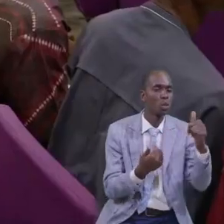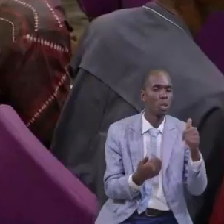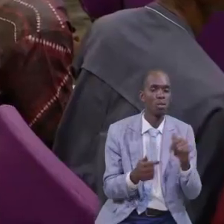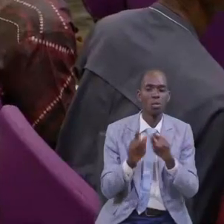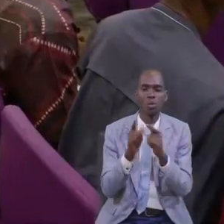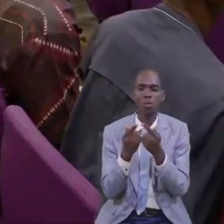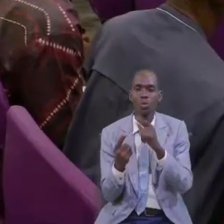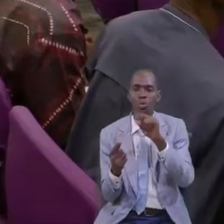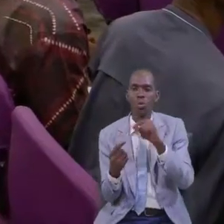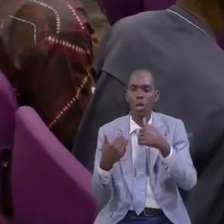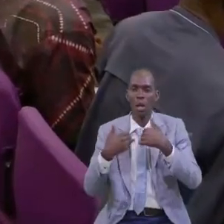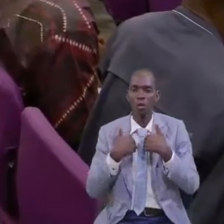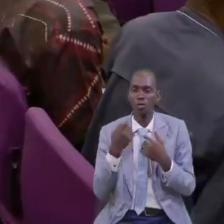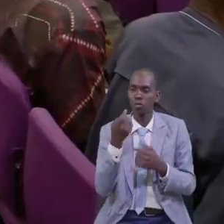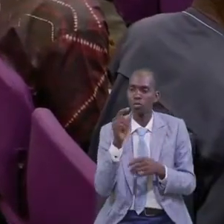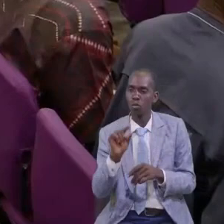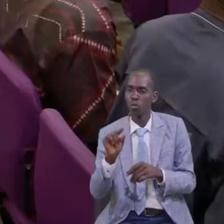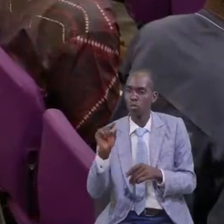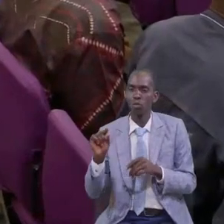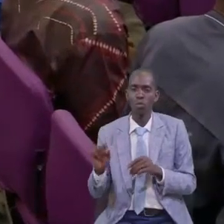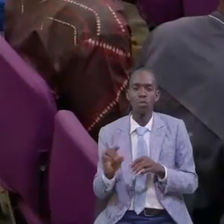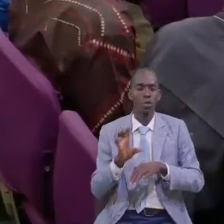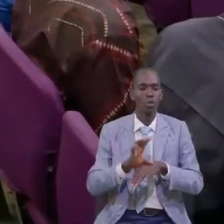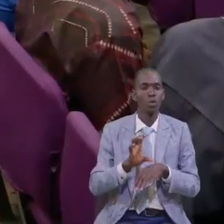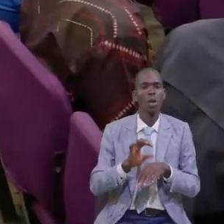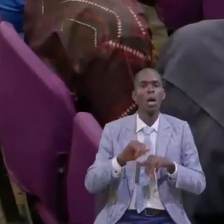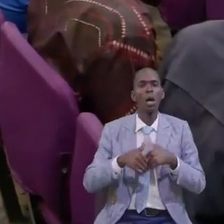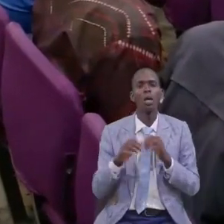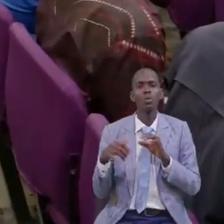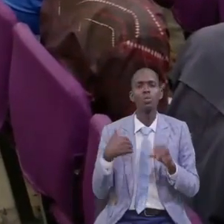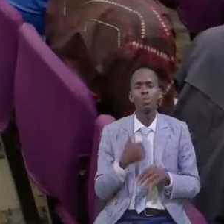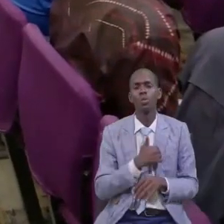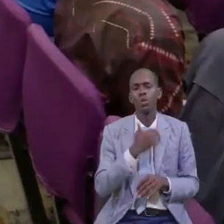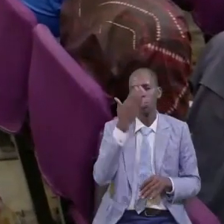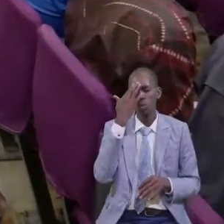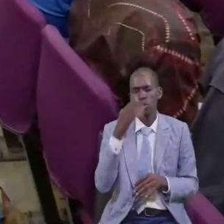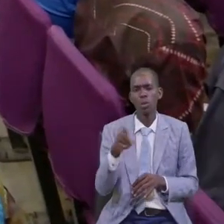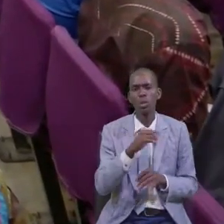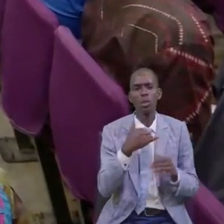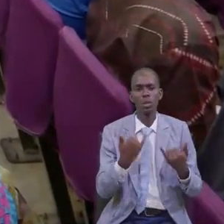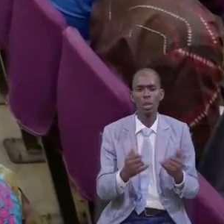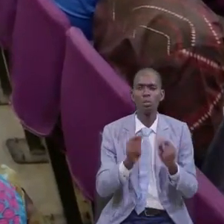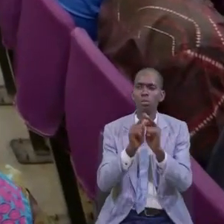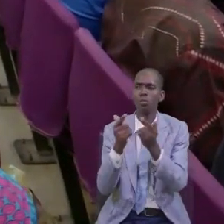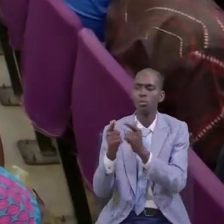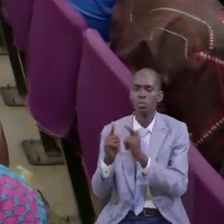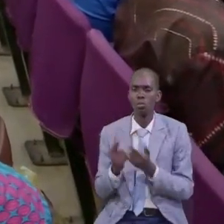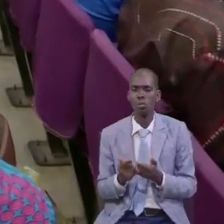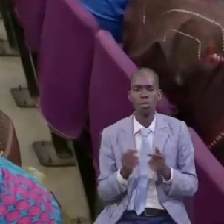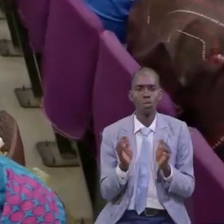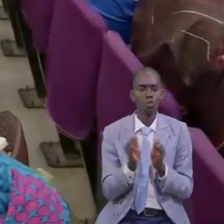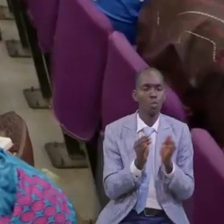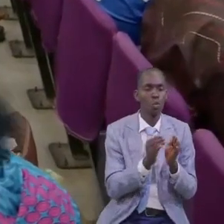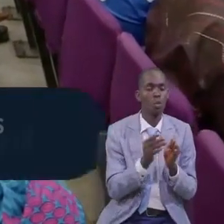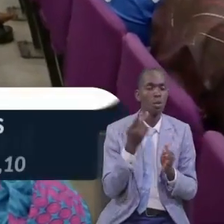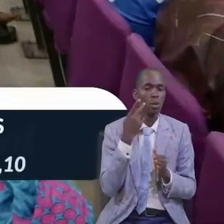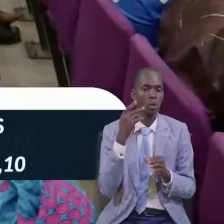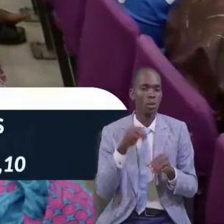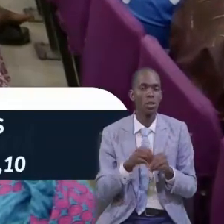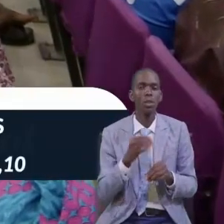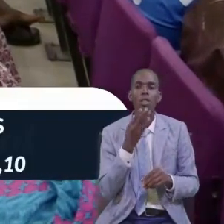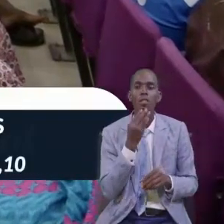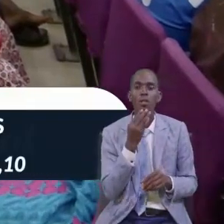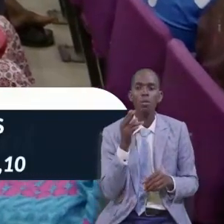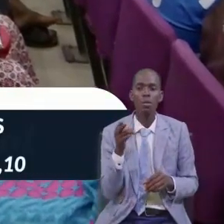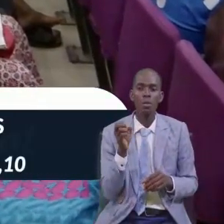small assemblies. How do we know they gathered in assemblies? Look at James chapter 2, reading from verse 1. My brethren,